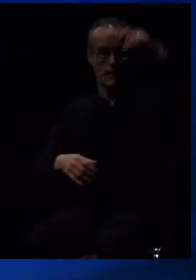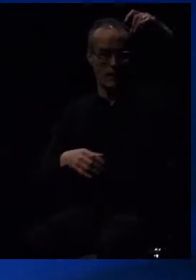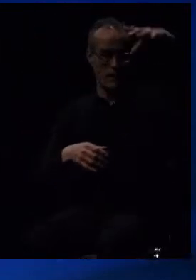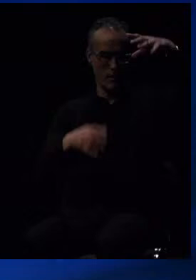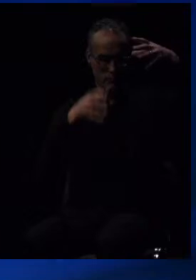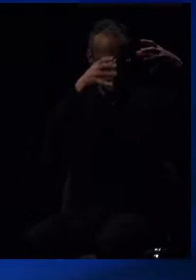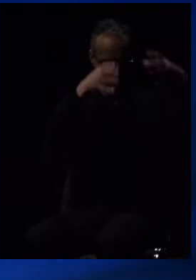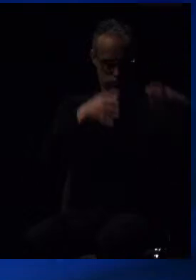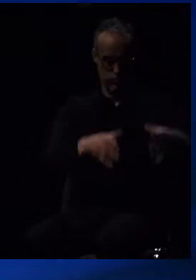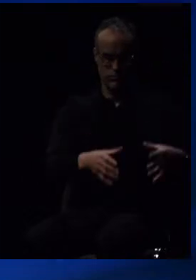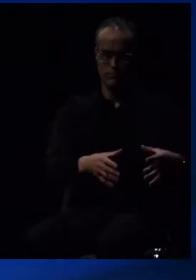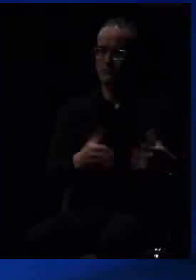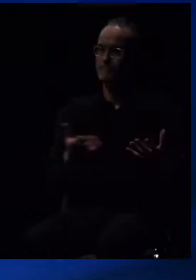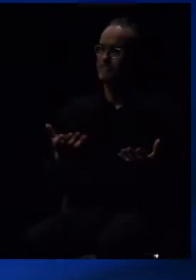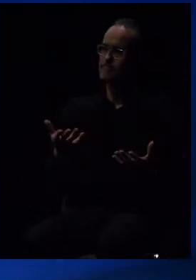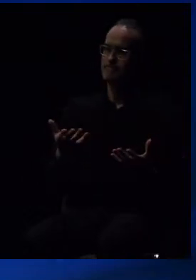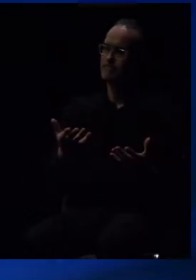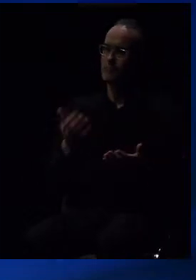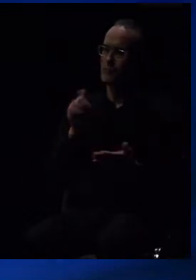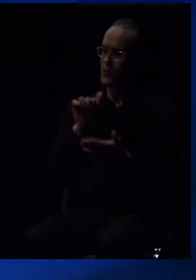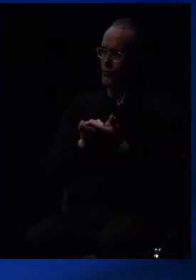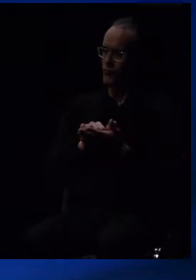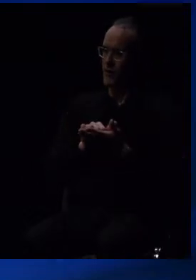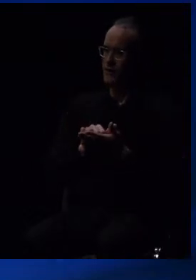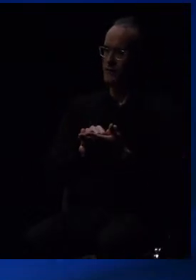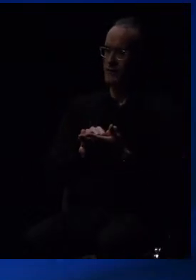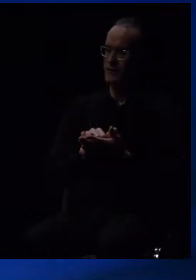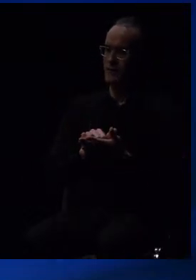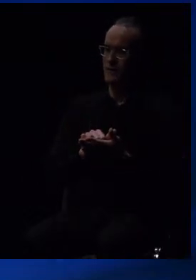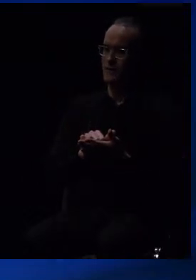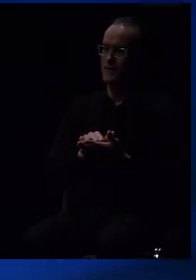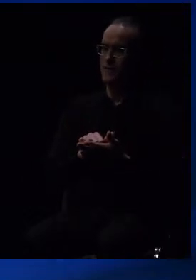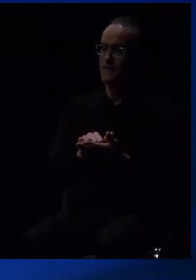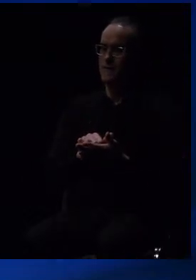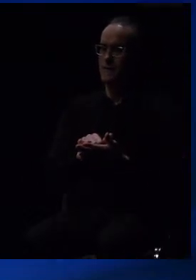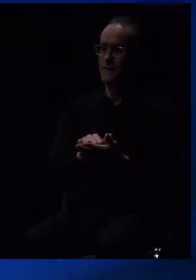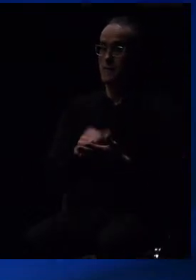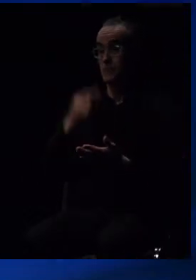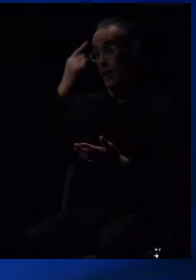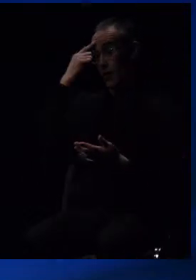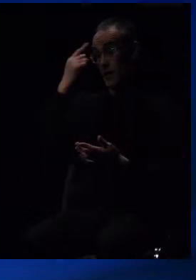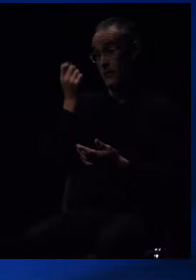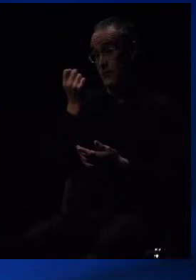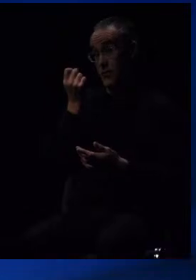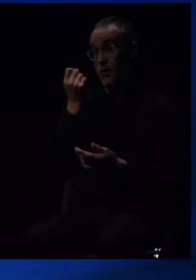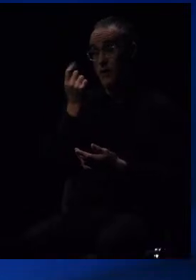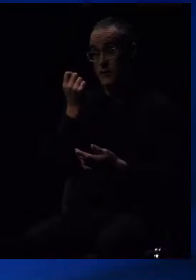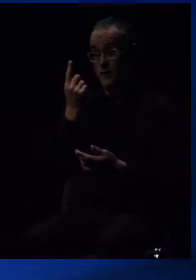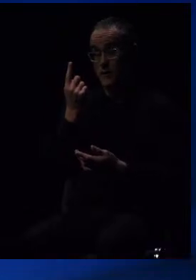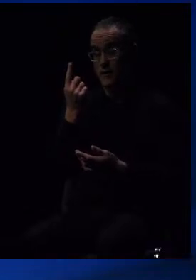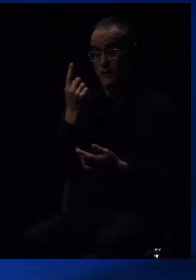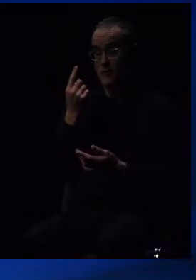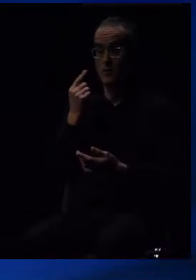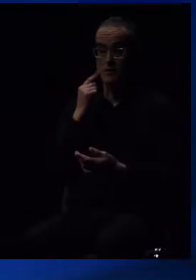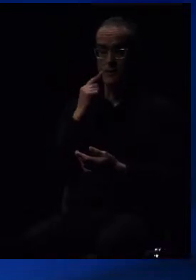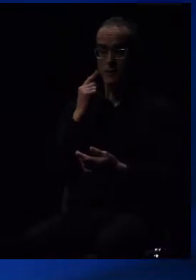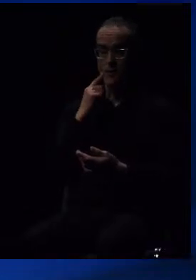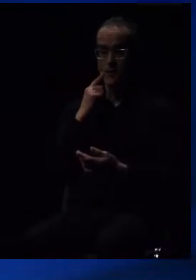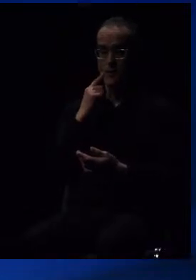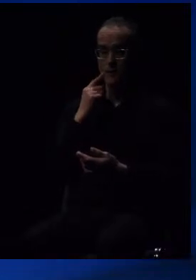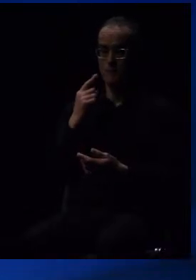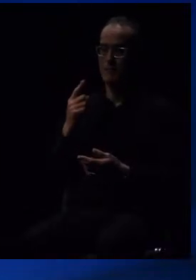lighting. There was, I think it's a simple idea, but I think it took us about a year just